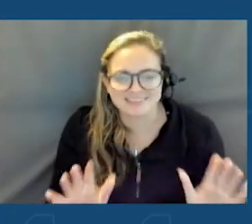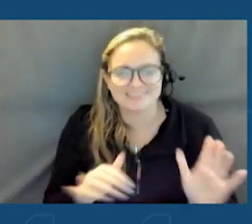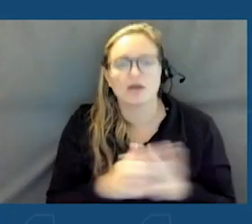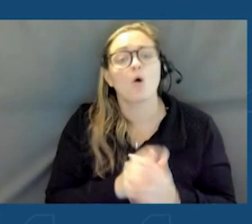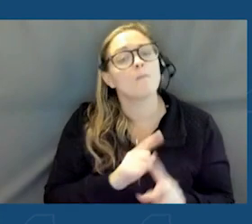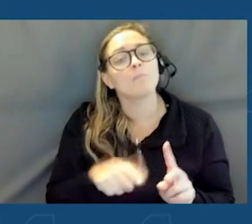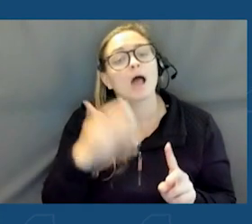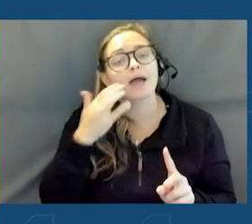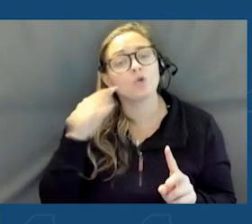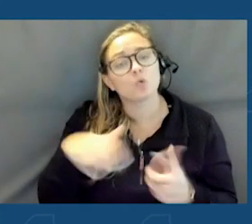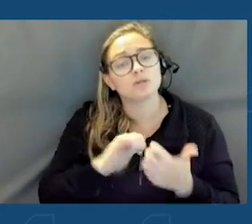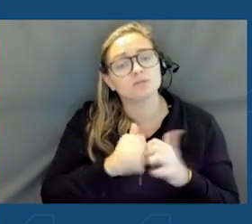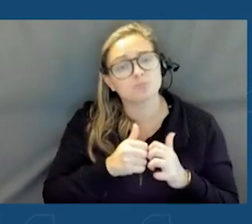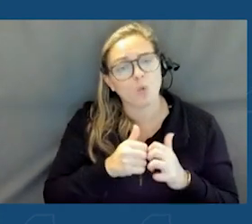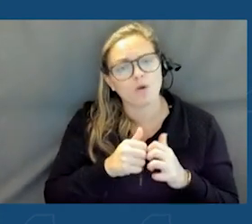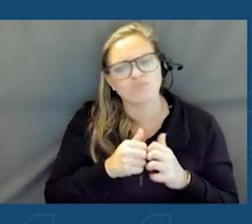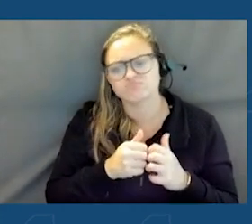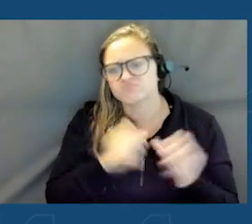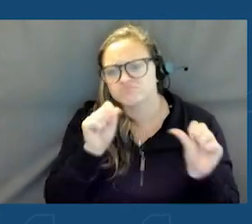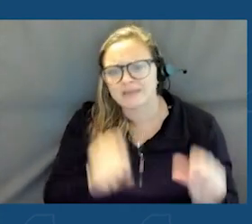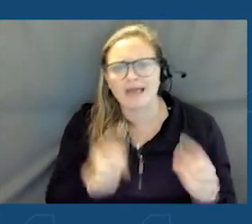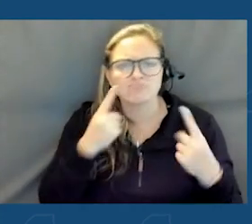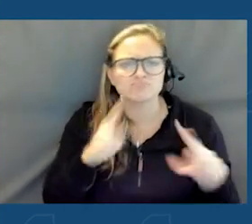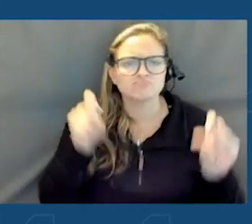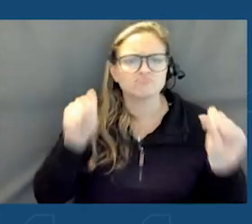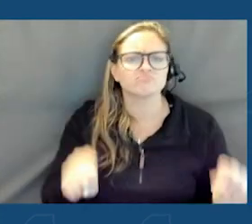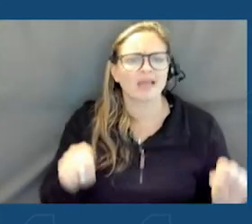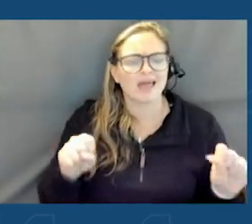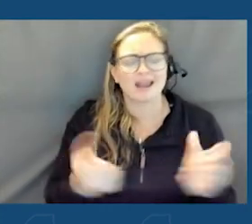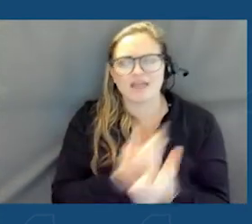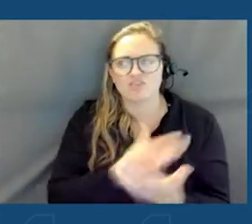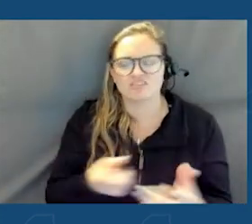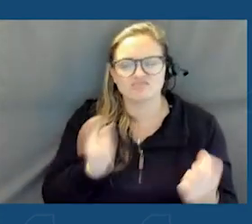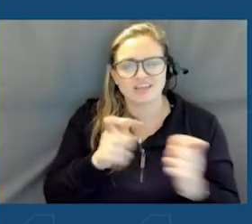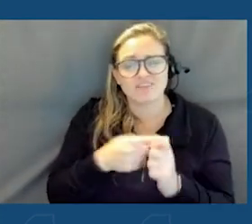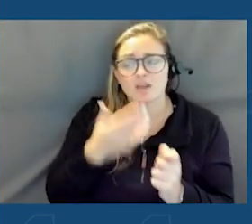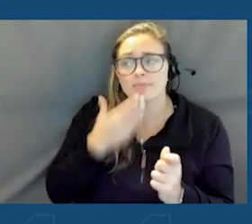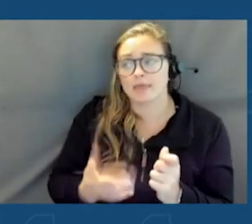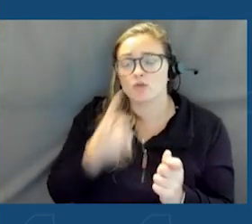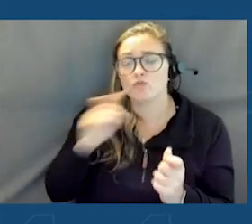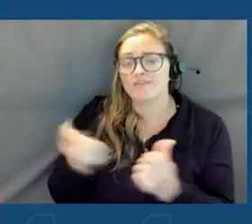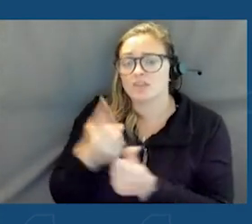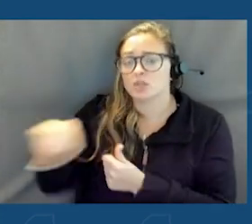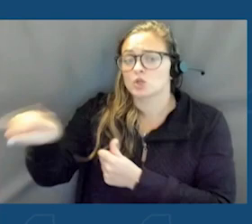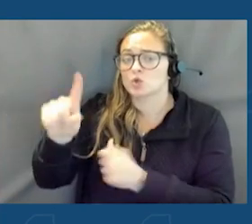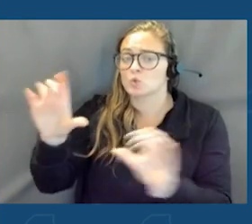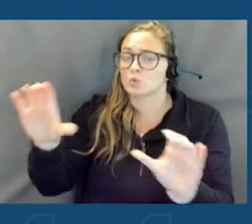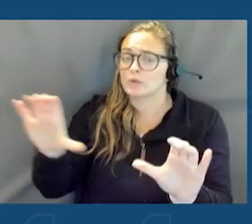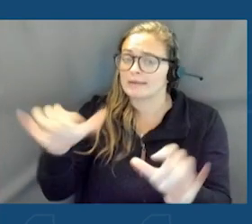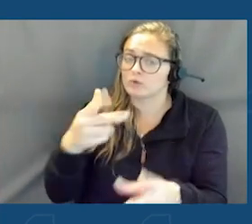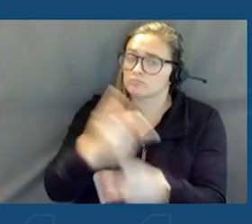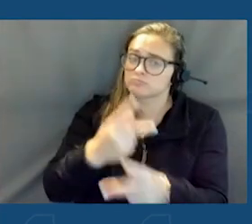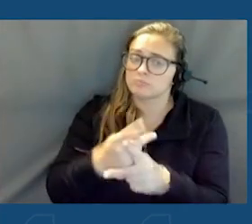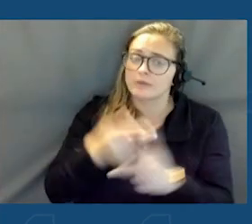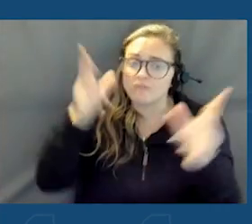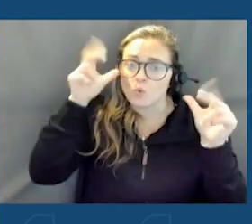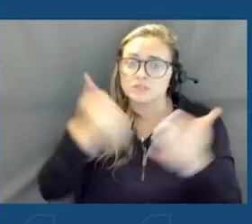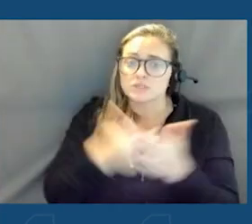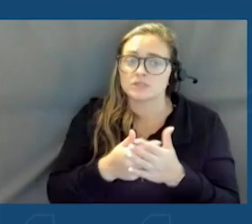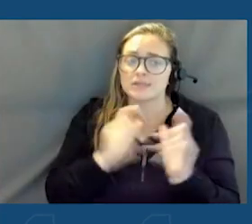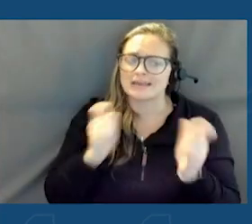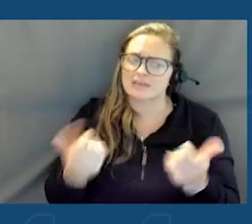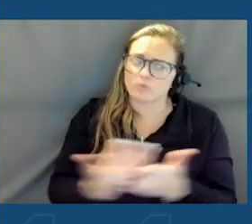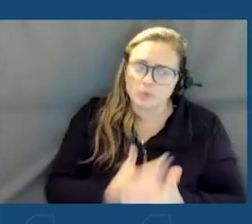what this sport can do, but also I'm so grateful for what you and Marylou did to take care of these horses, and to give them a new life,